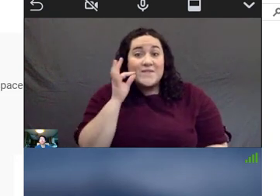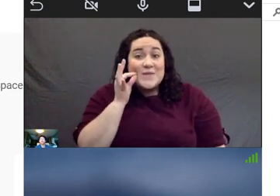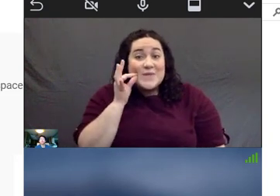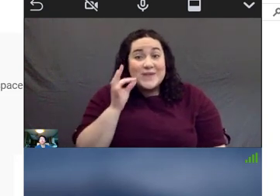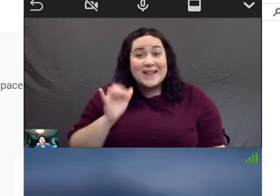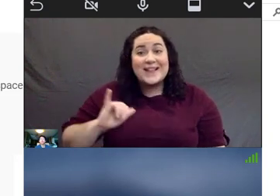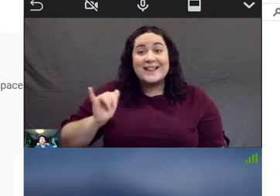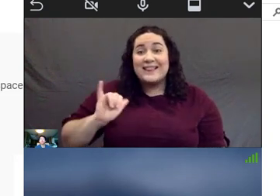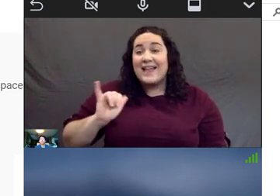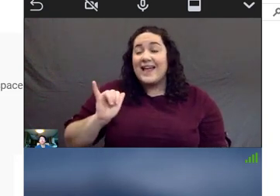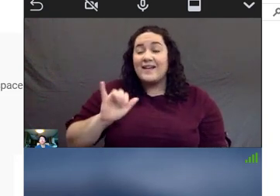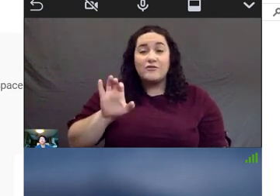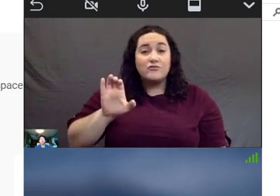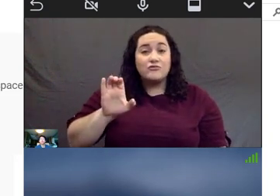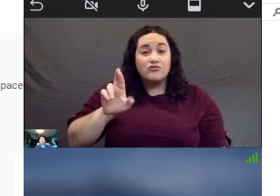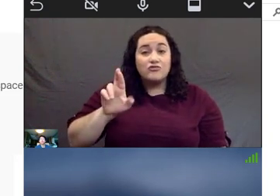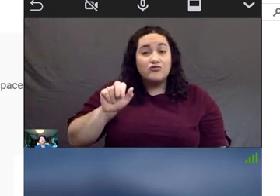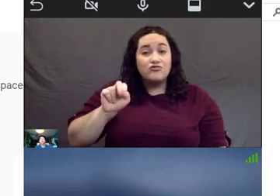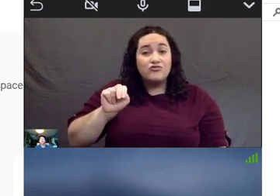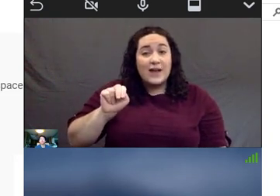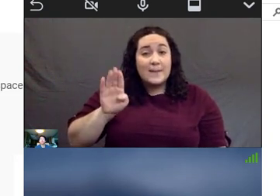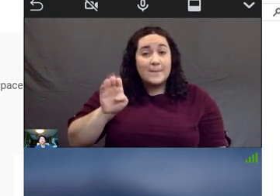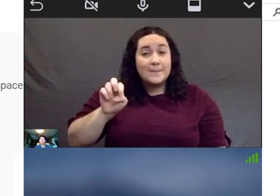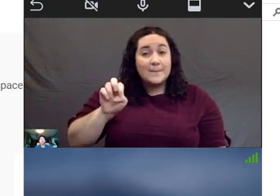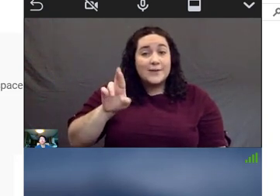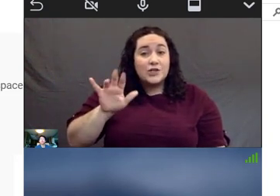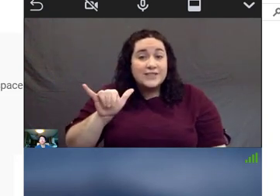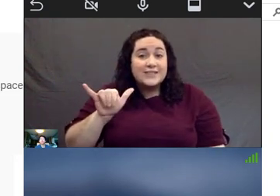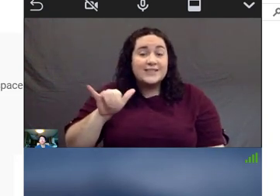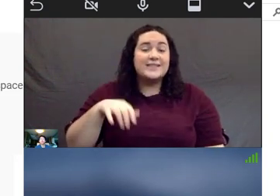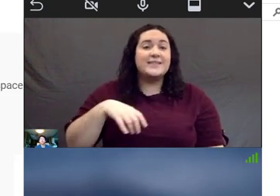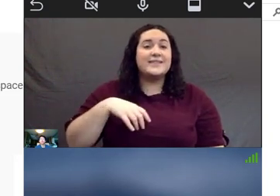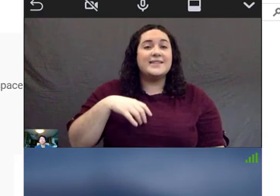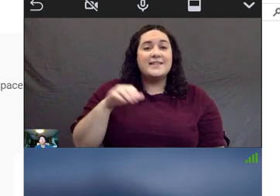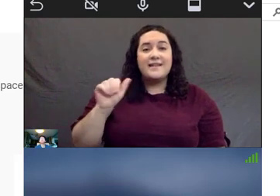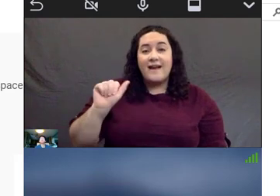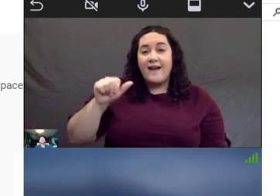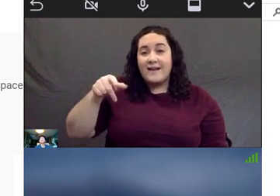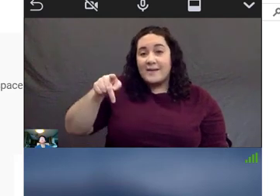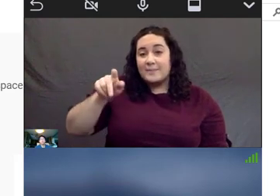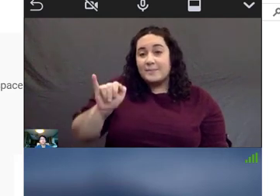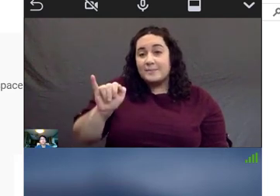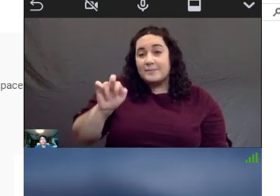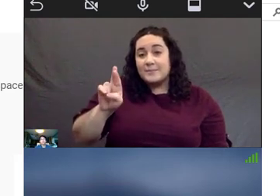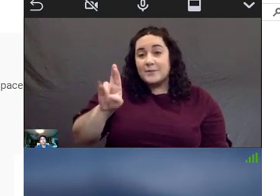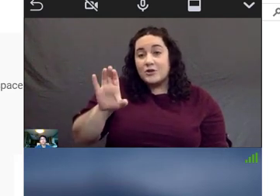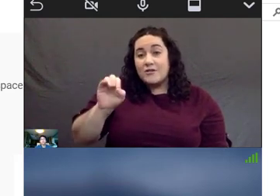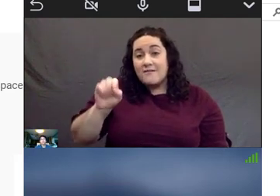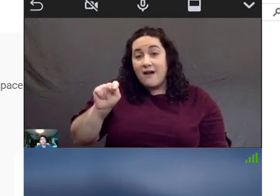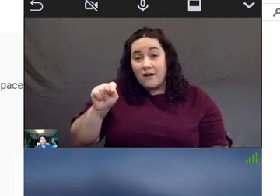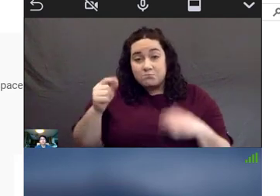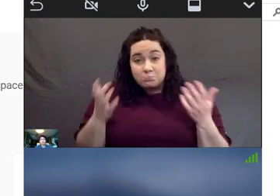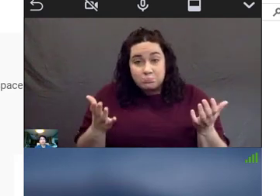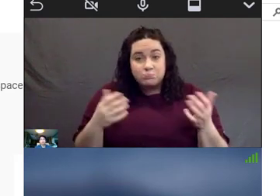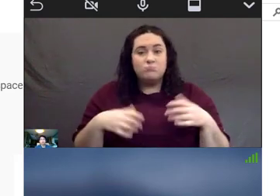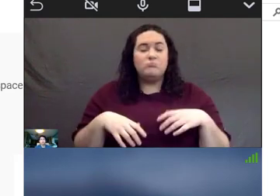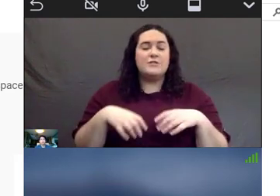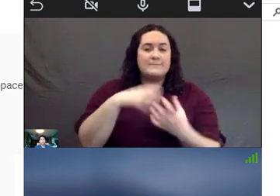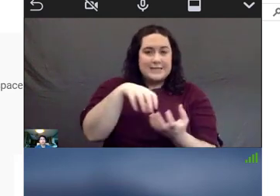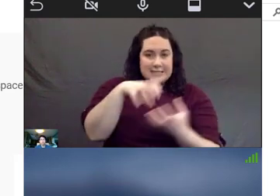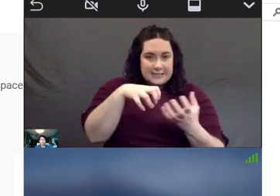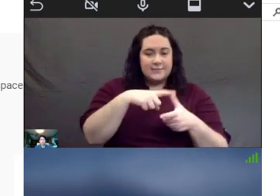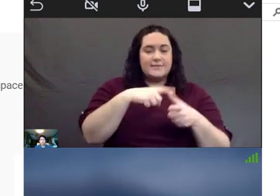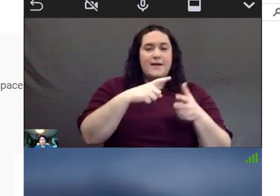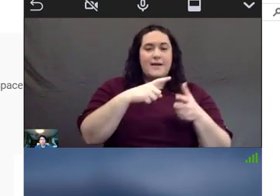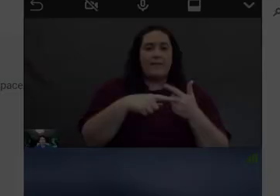that's a pretty good deal. Then I sear them on a cast iron pan and then bake them. And then something that I tried, I